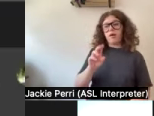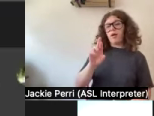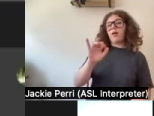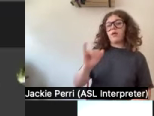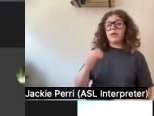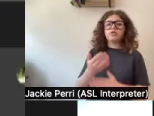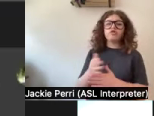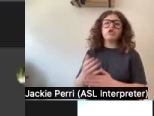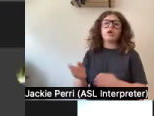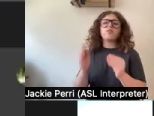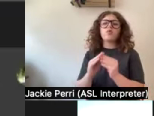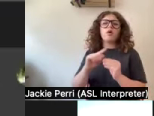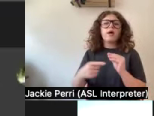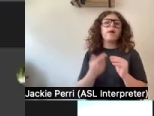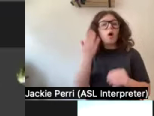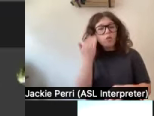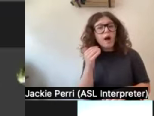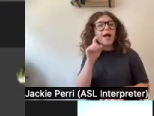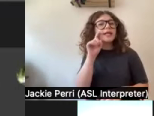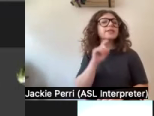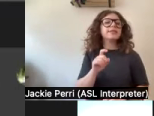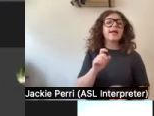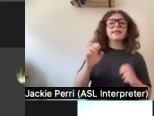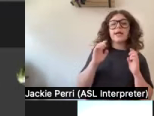about why sex ed works happened.